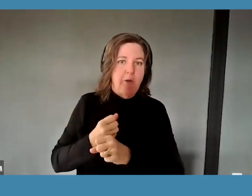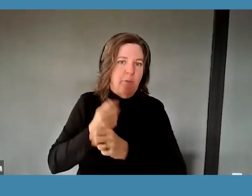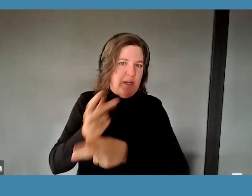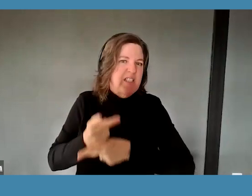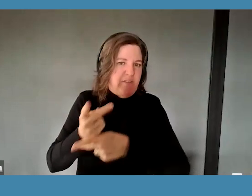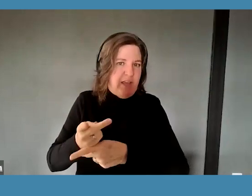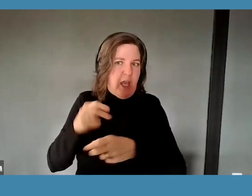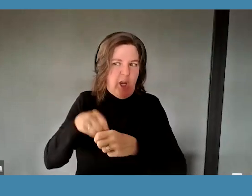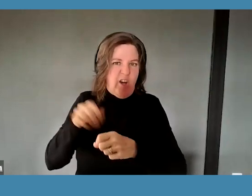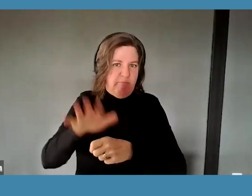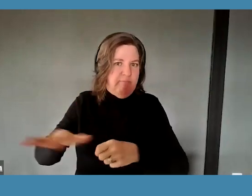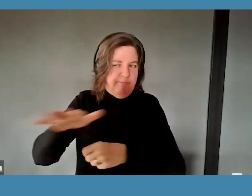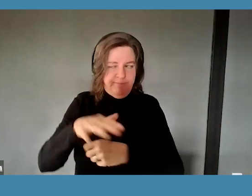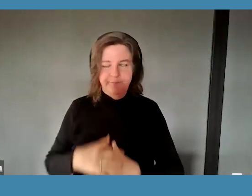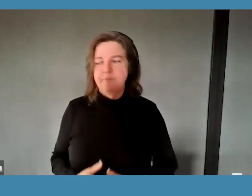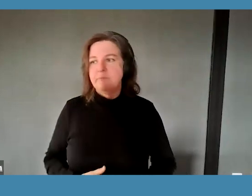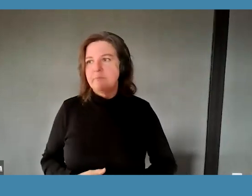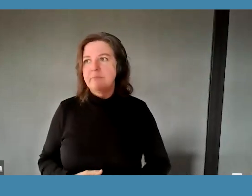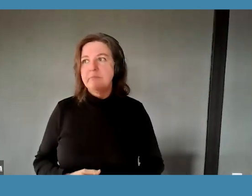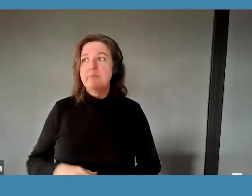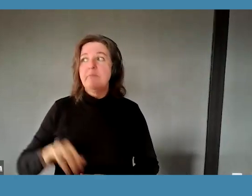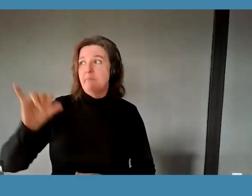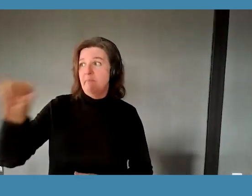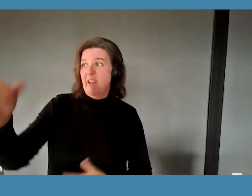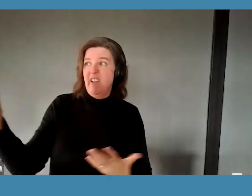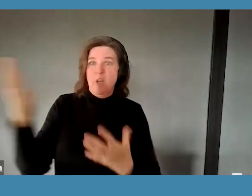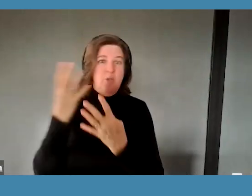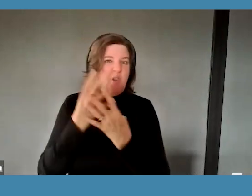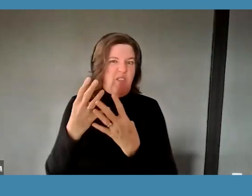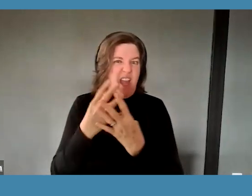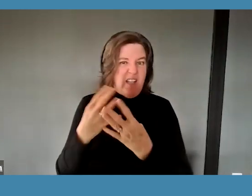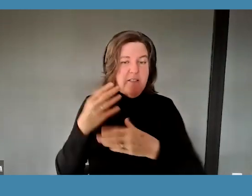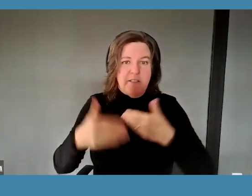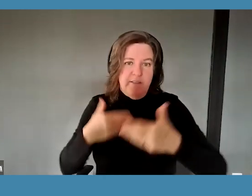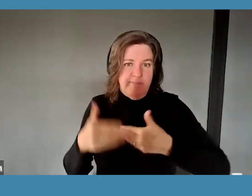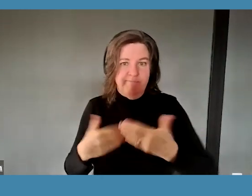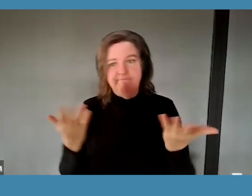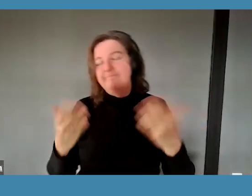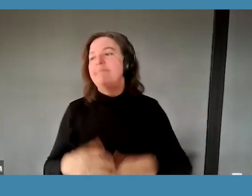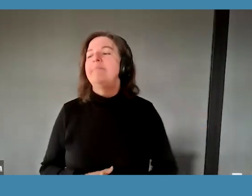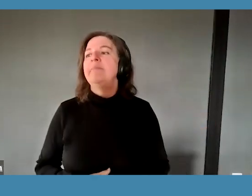So that's essentially the screening process. I mean,